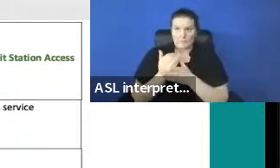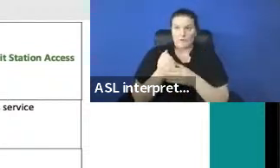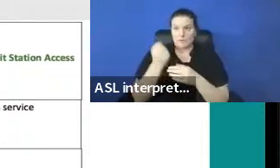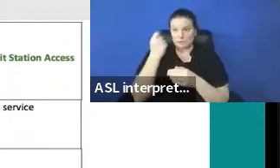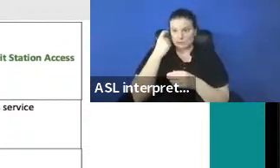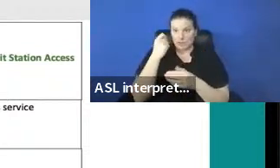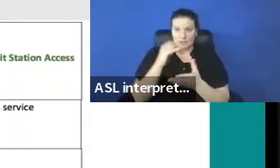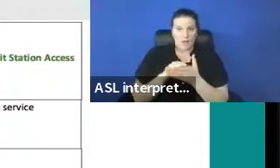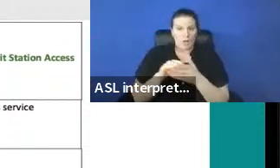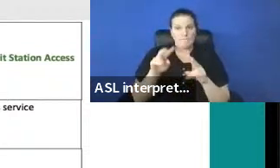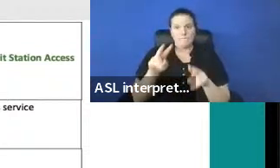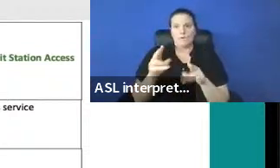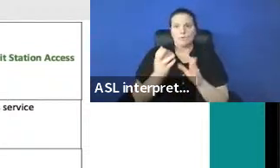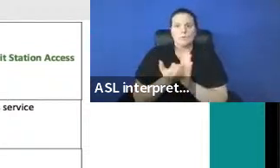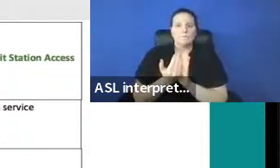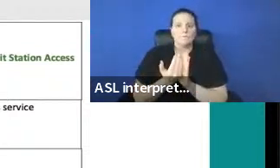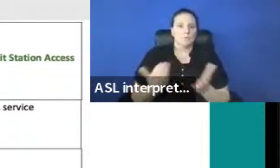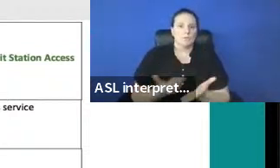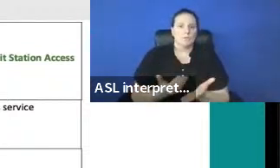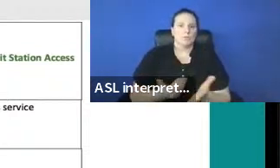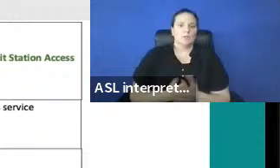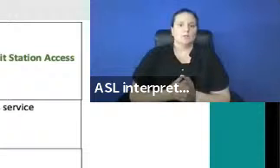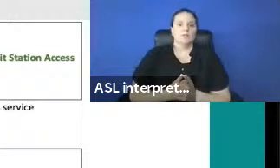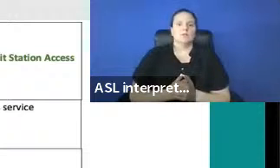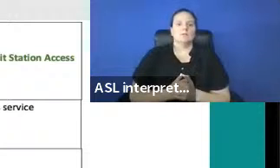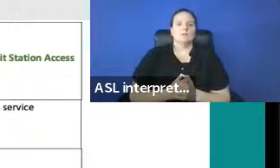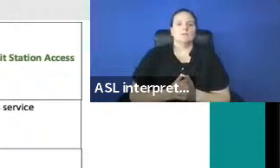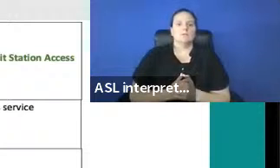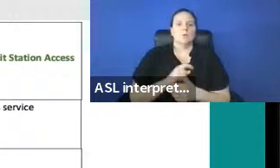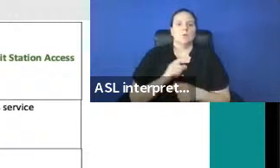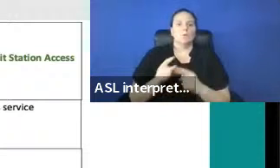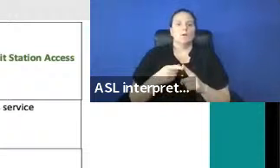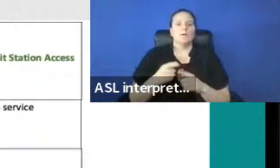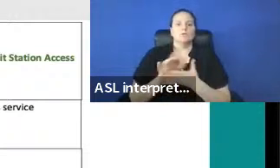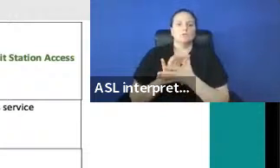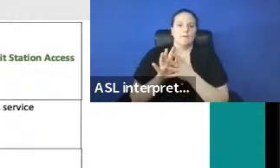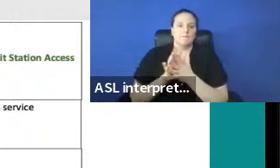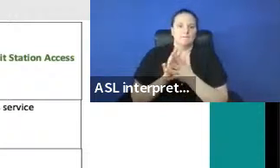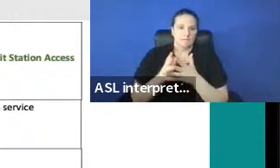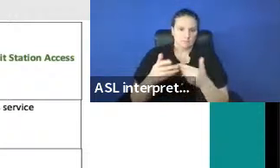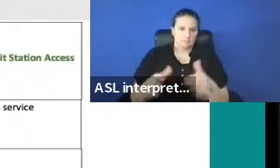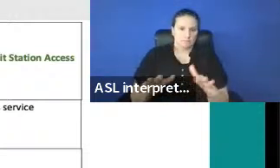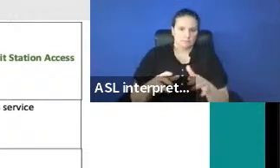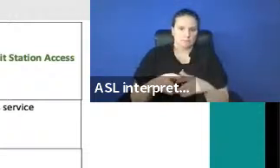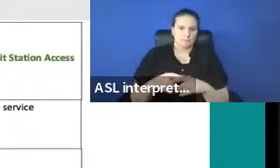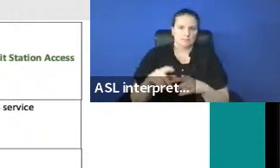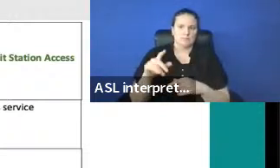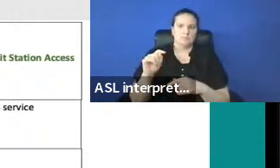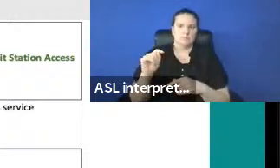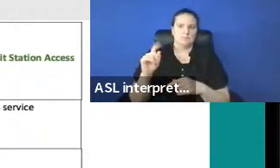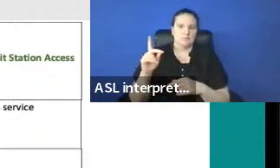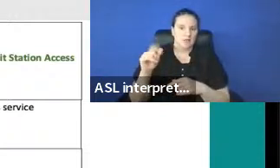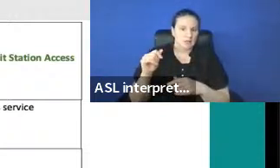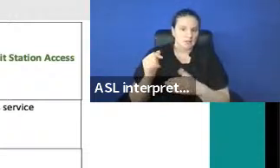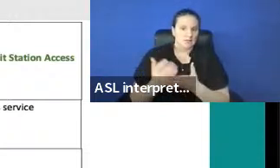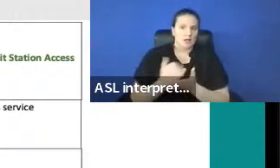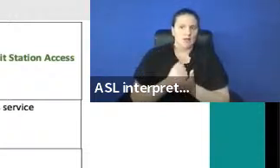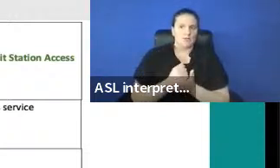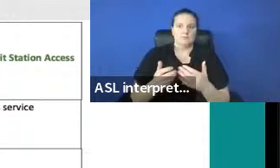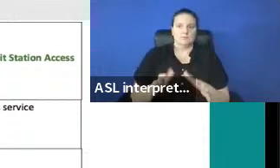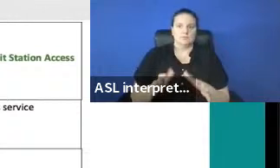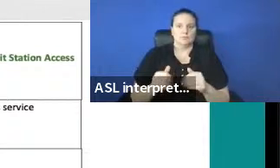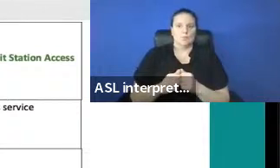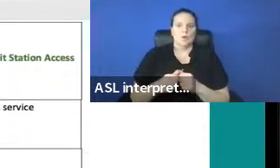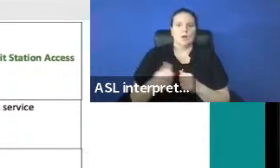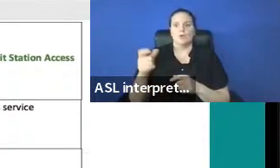forward to the review here. So when the traffic data is done, or when the data gathering is done, what other columns are going